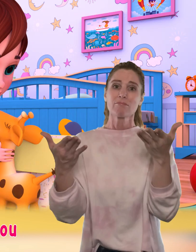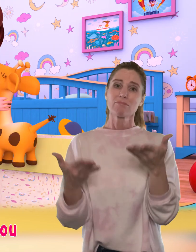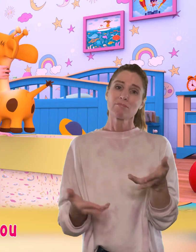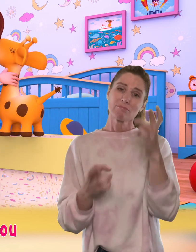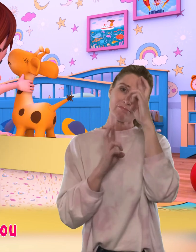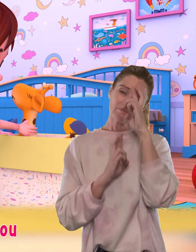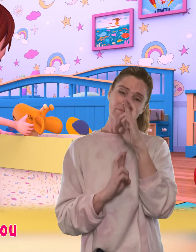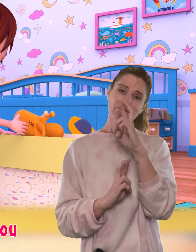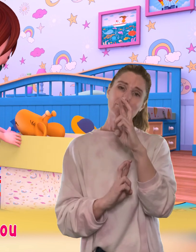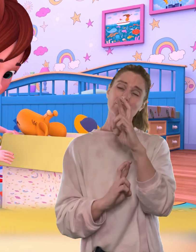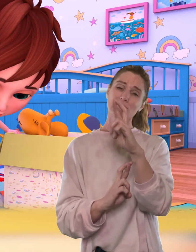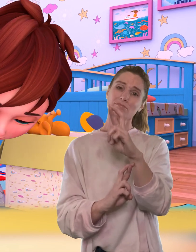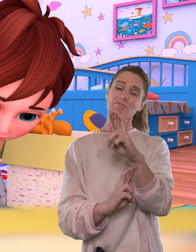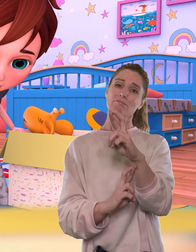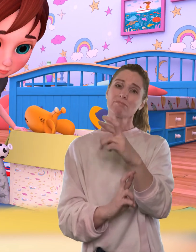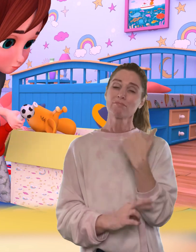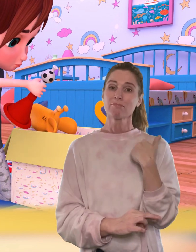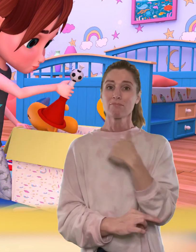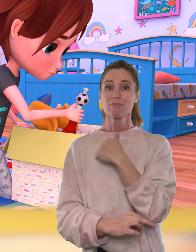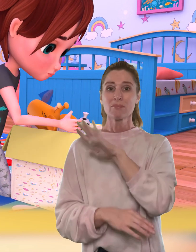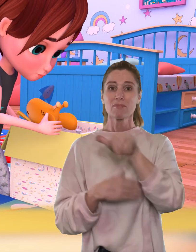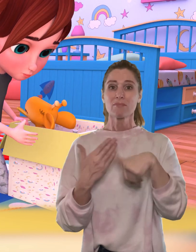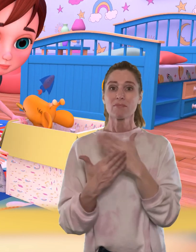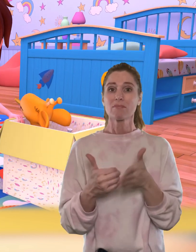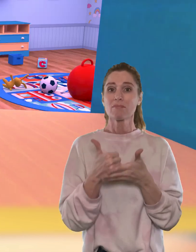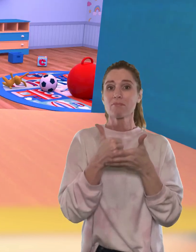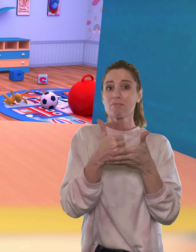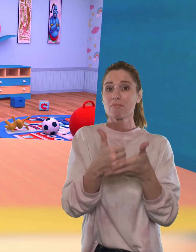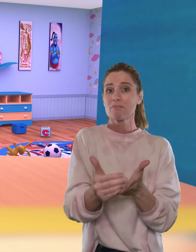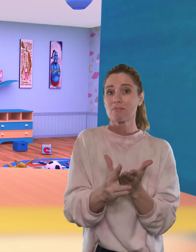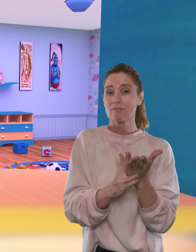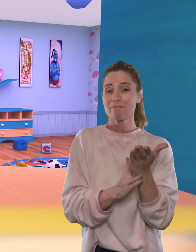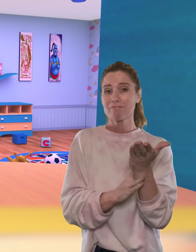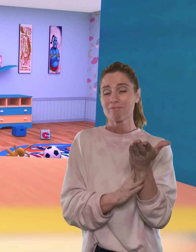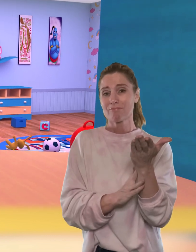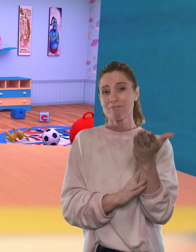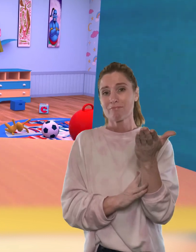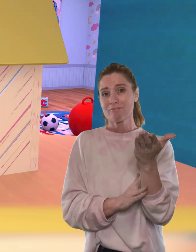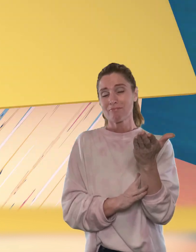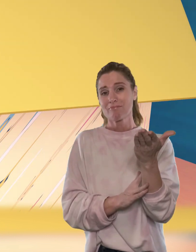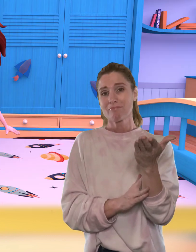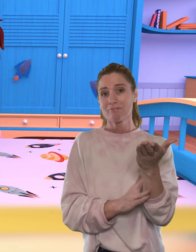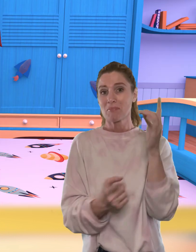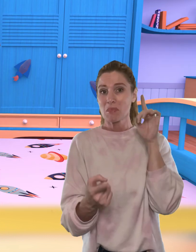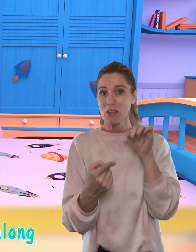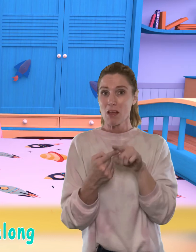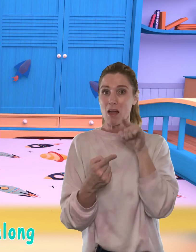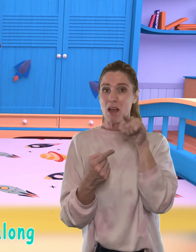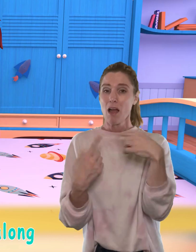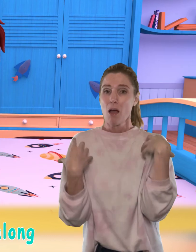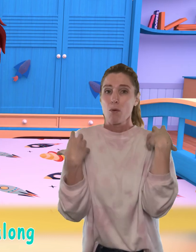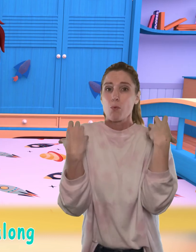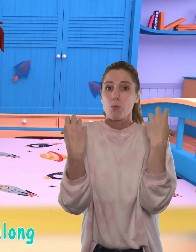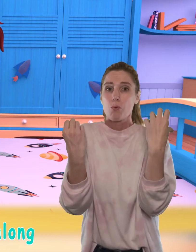to you. We'll all help you through till you